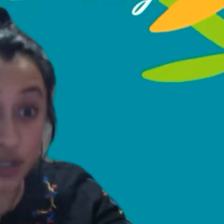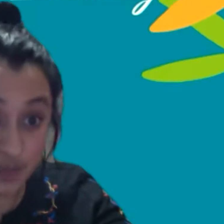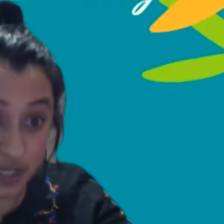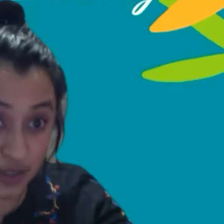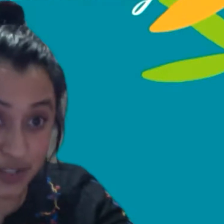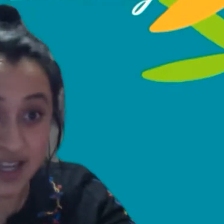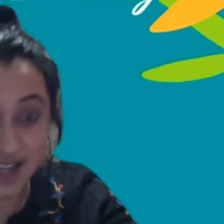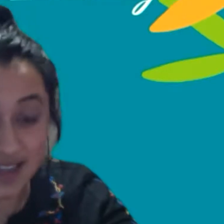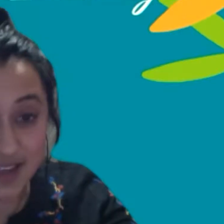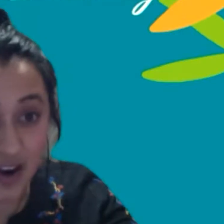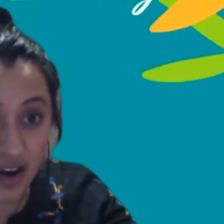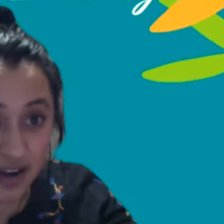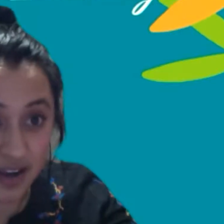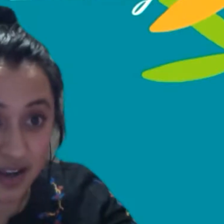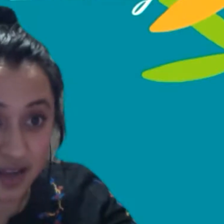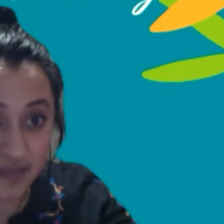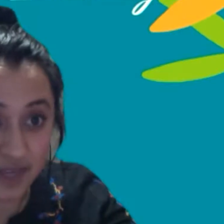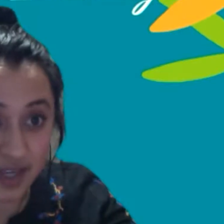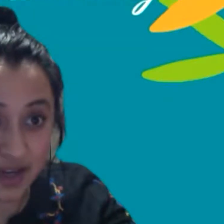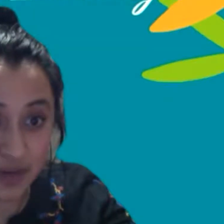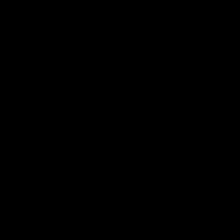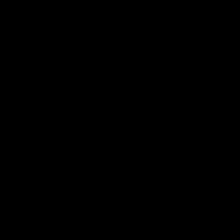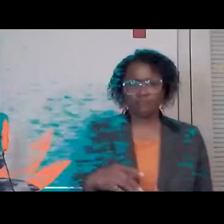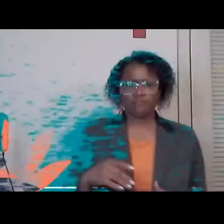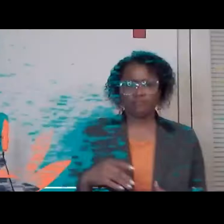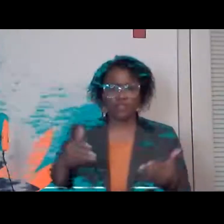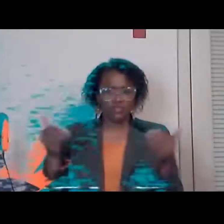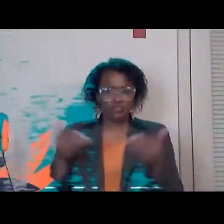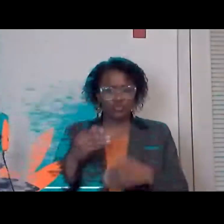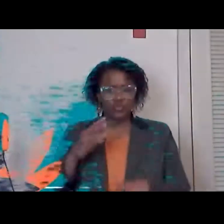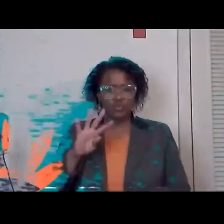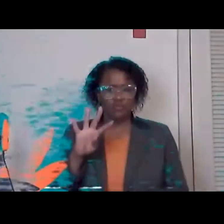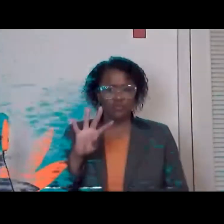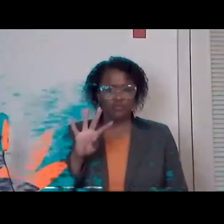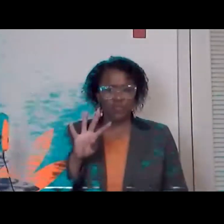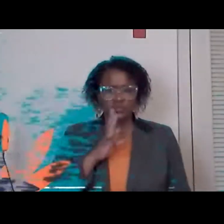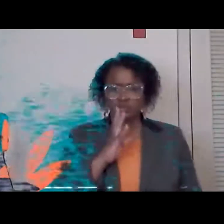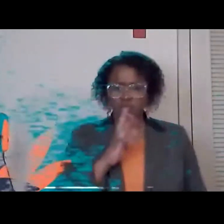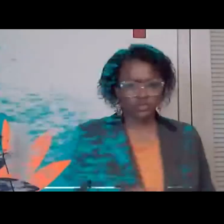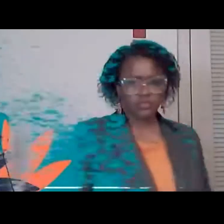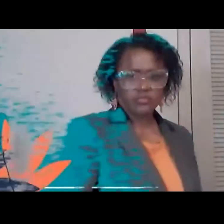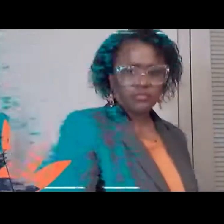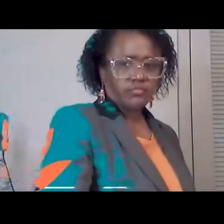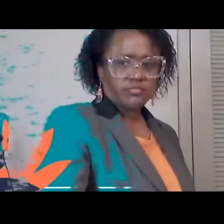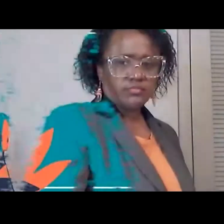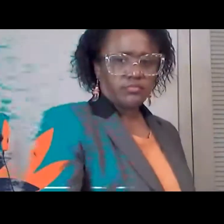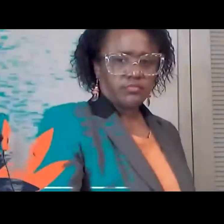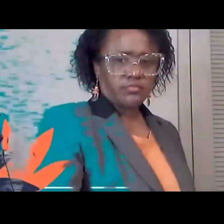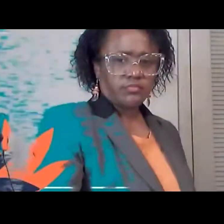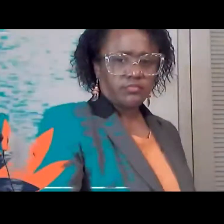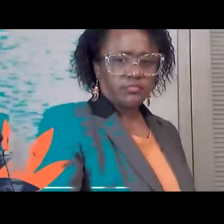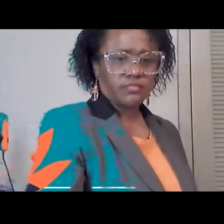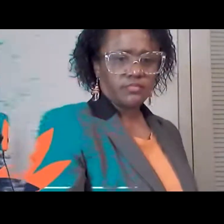4 speakers. They are a really amazing dynamo. So the first speaker I will introduce is